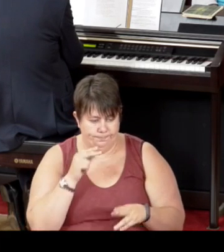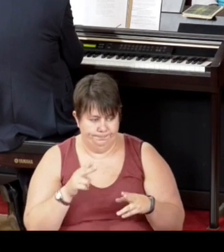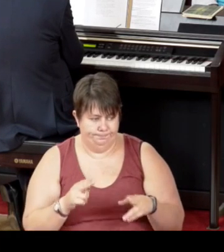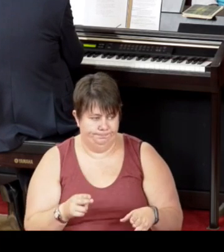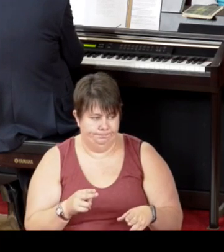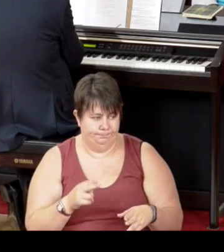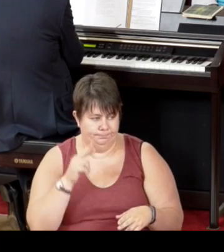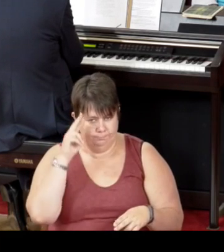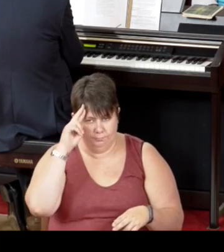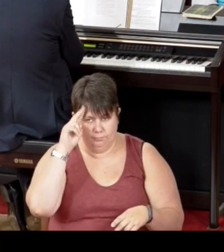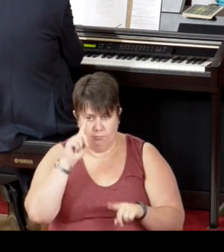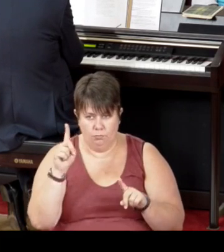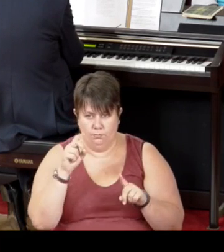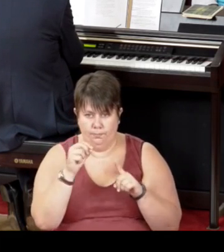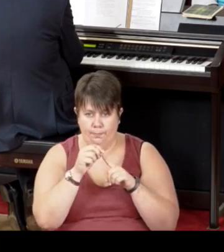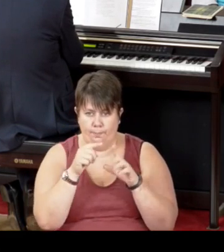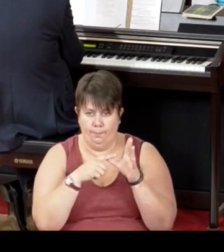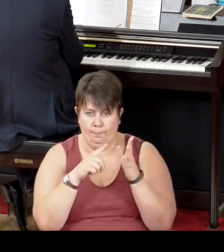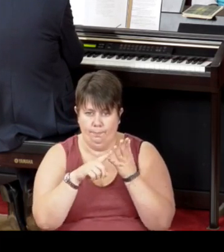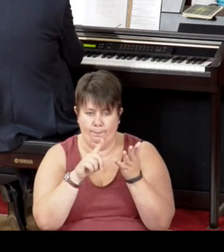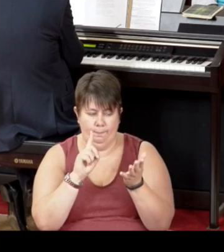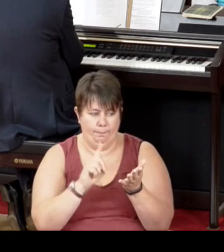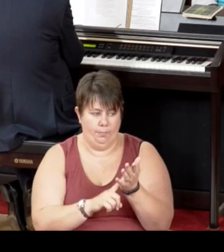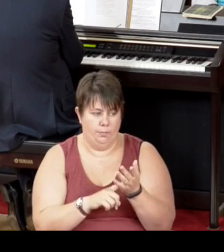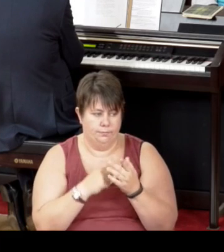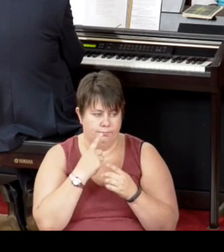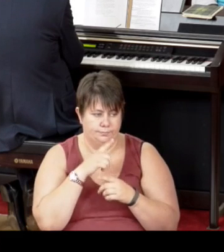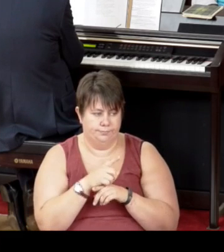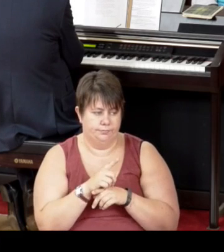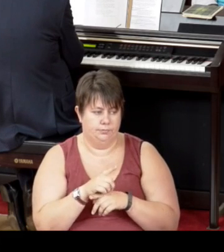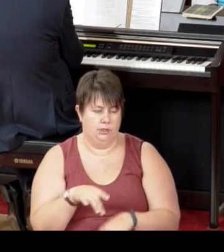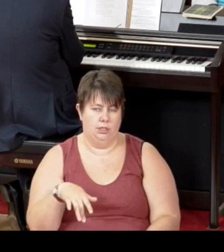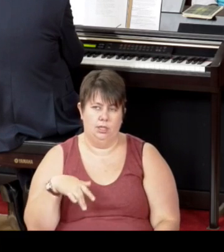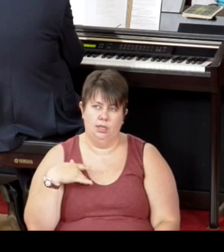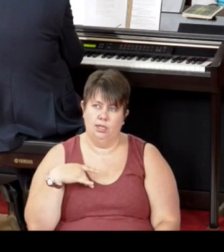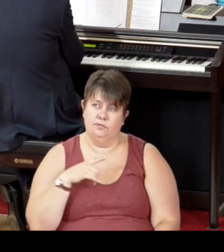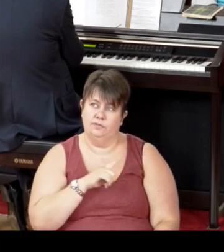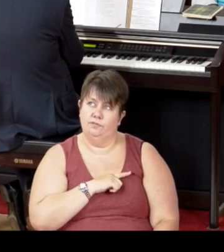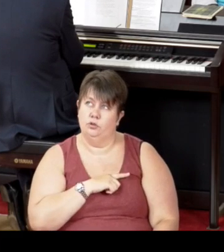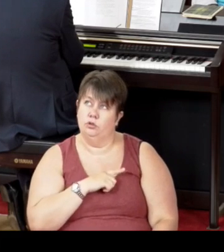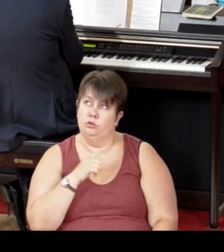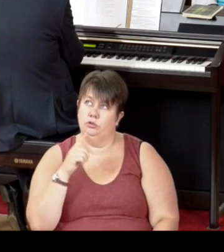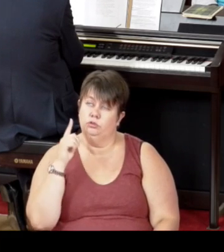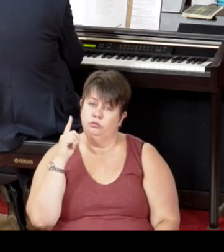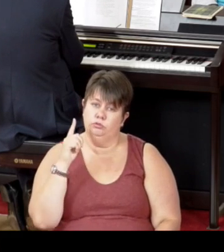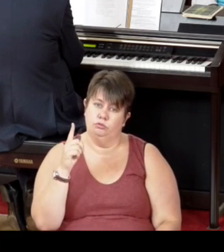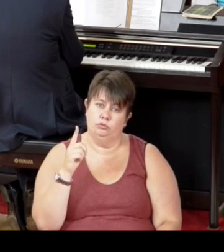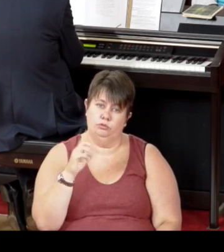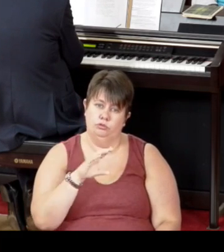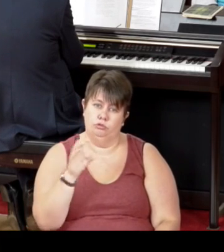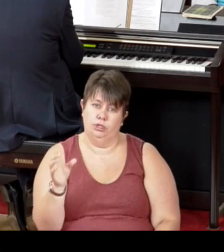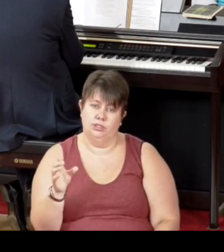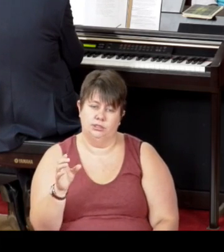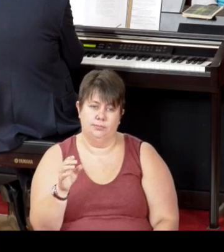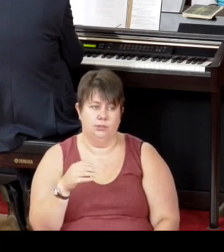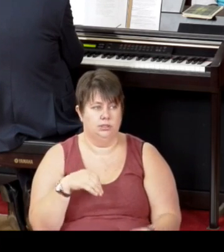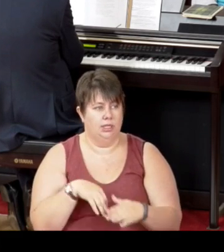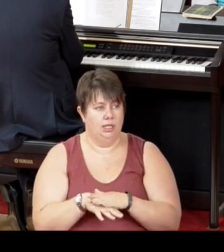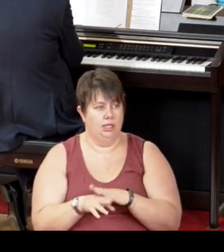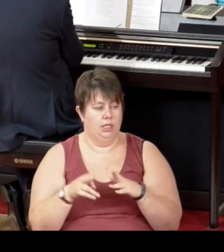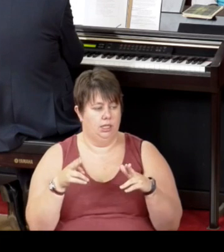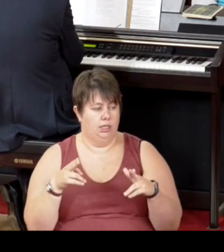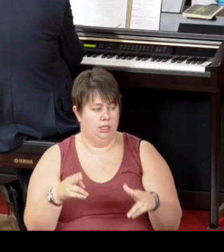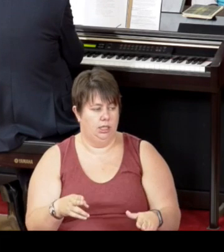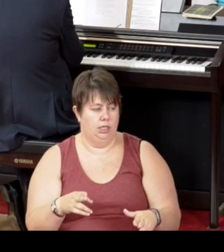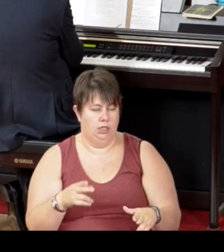Paul said. To live is for Christ, but to die is gain, because it is in death that we are